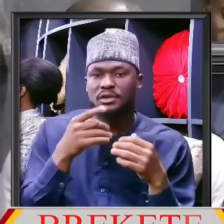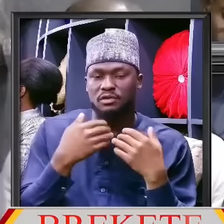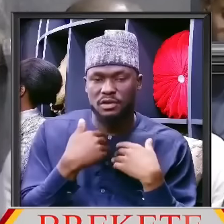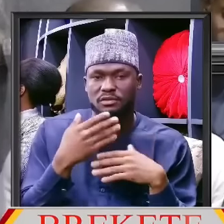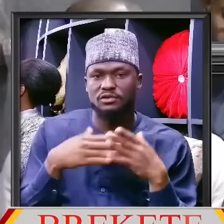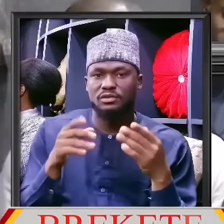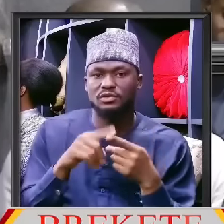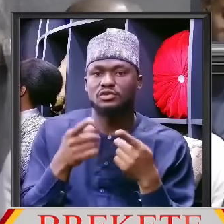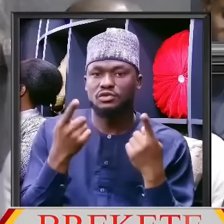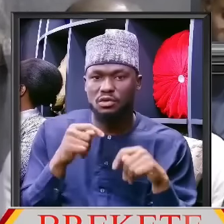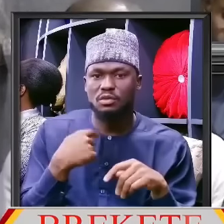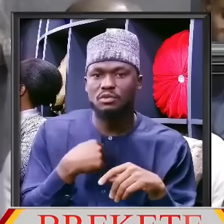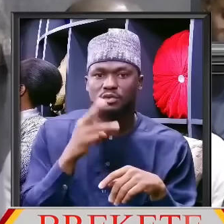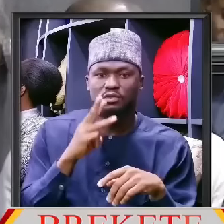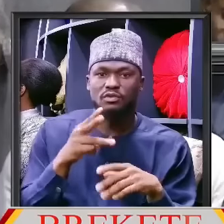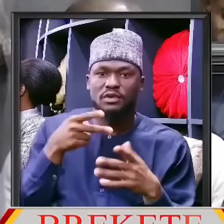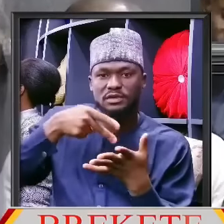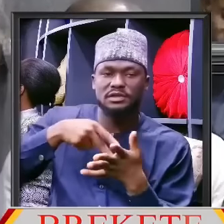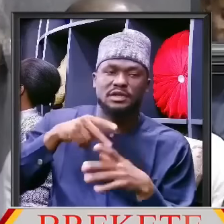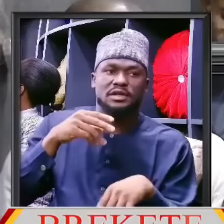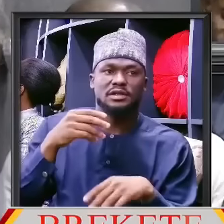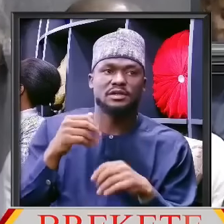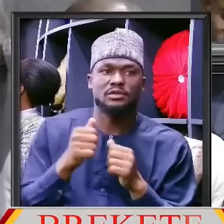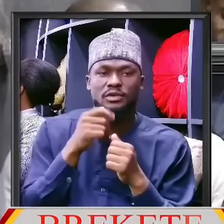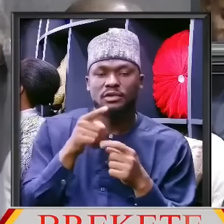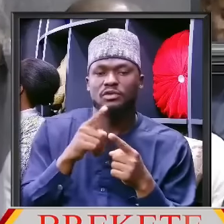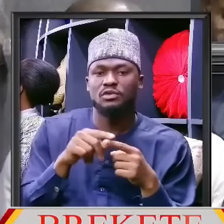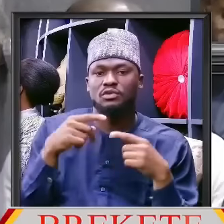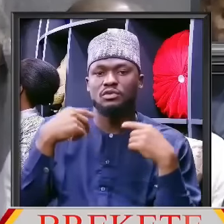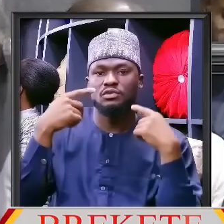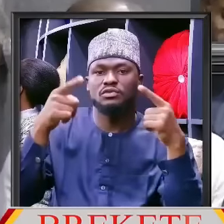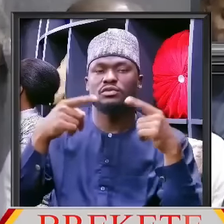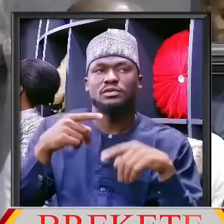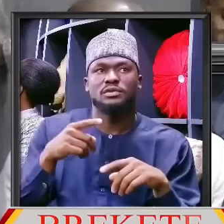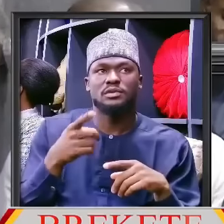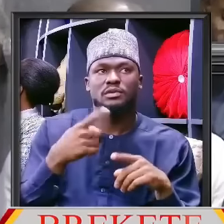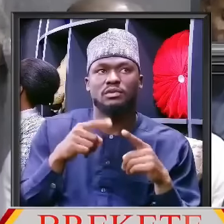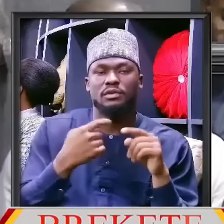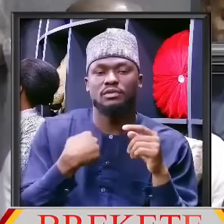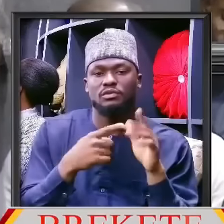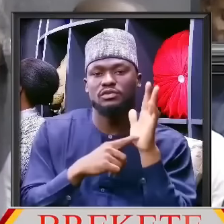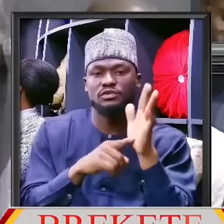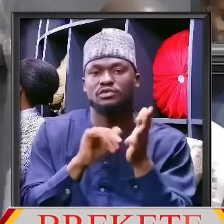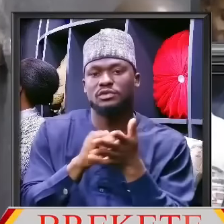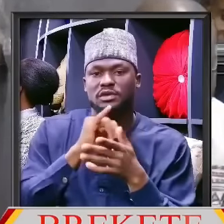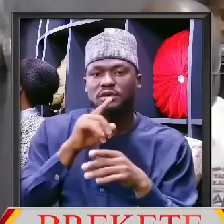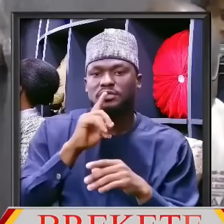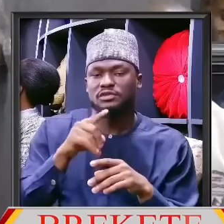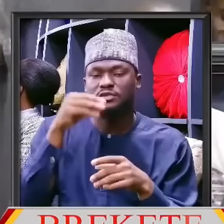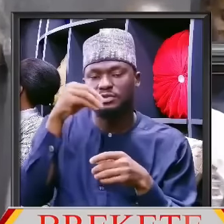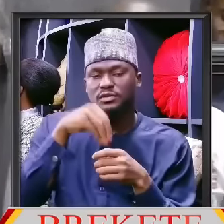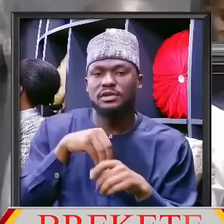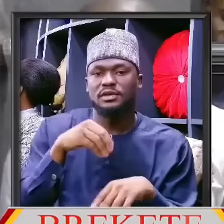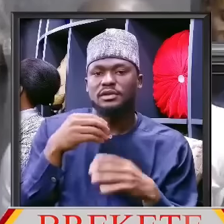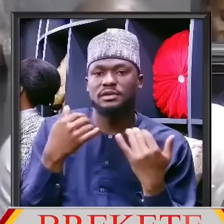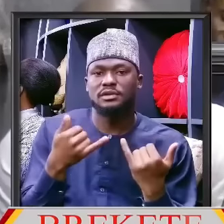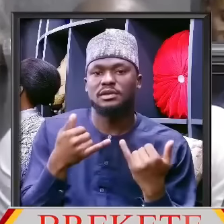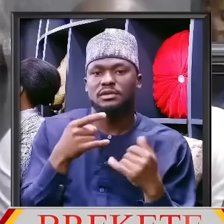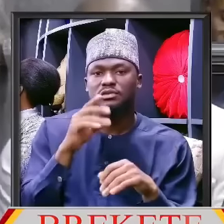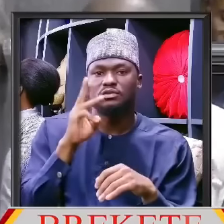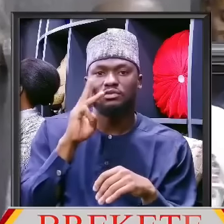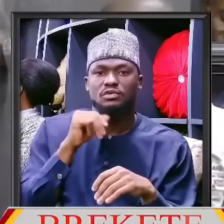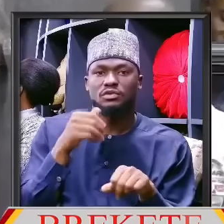anything carry and come, now we go there for front line, promote them as long as say, we touch light and see, say not truth, they inside. Now,